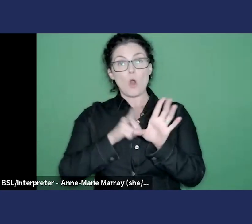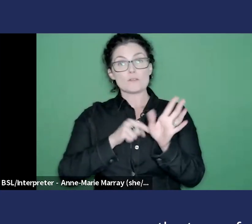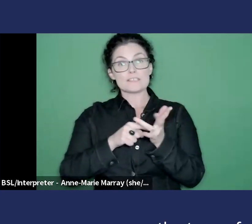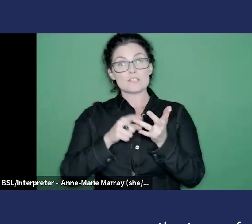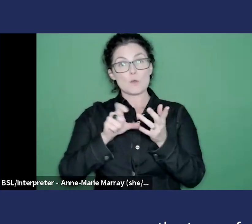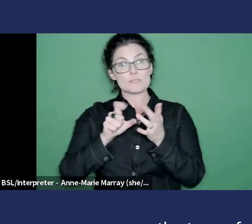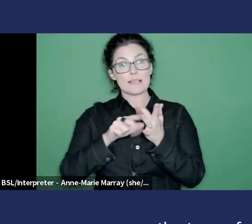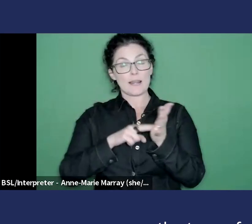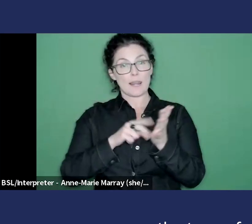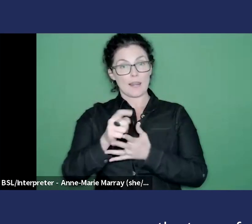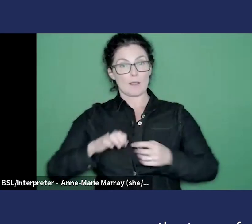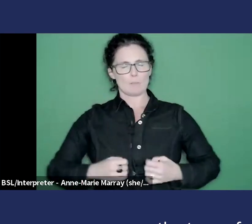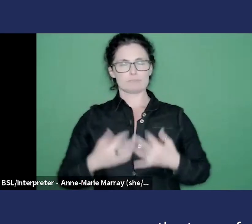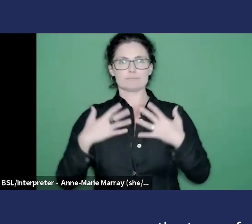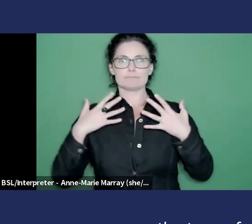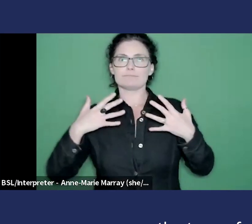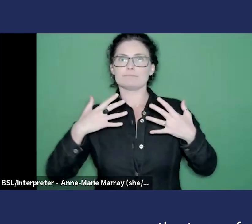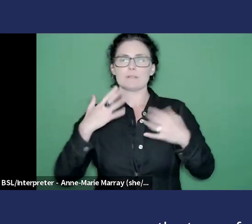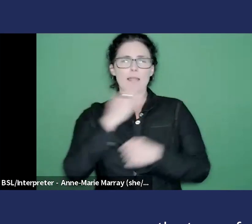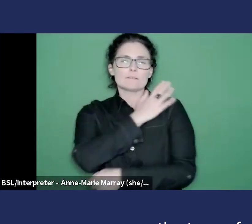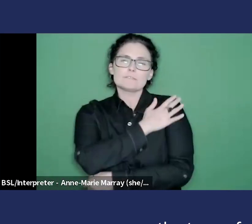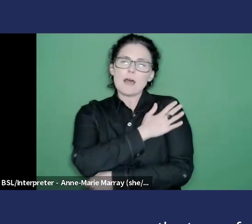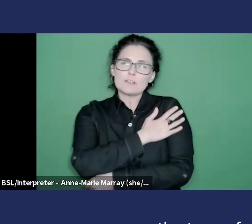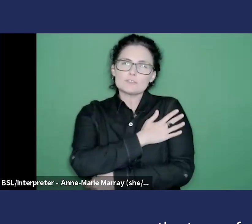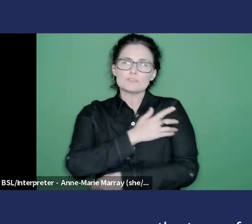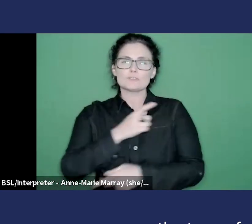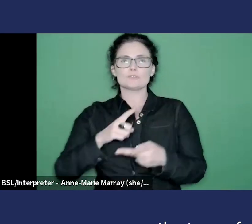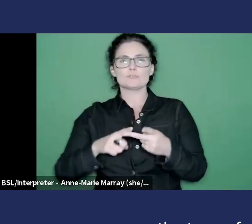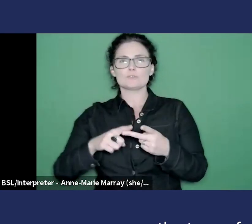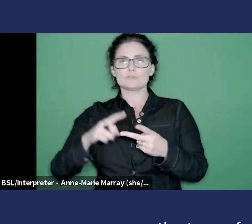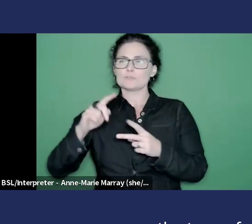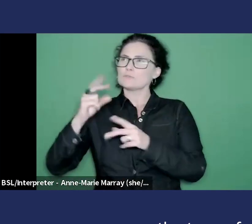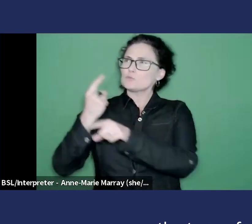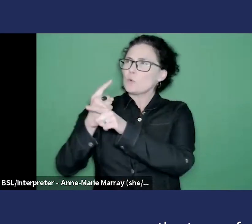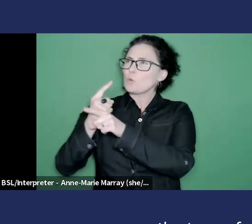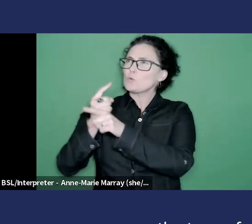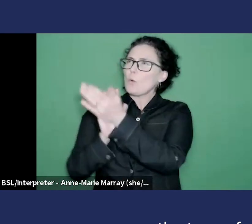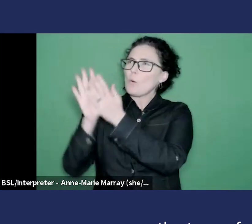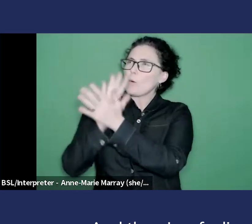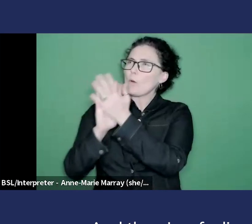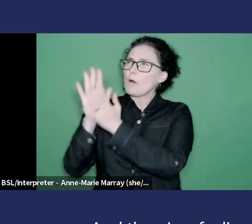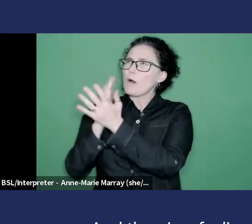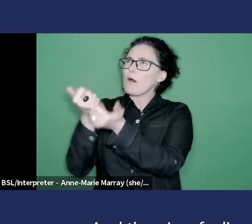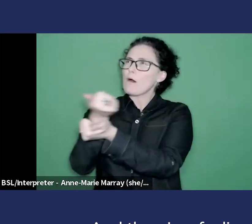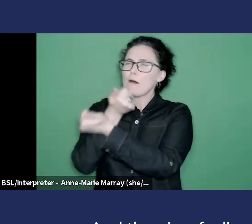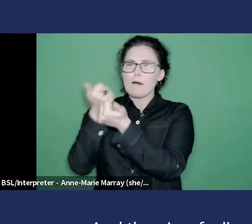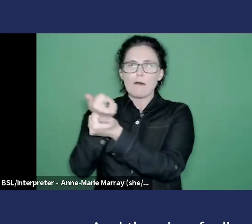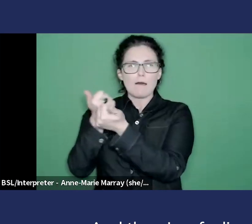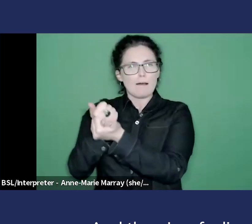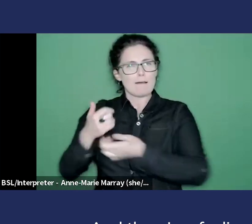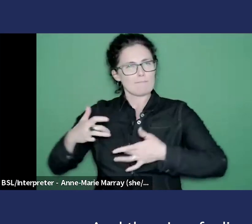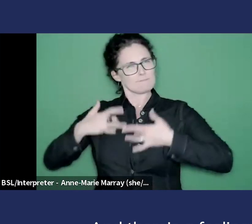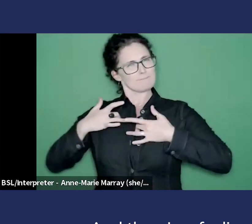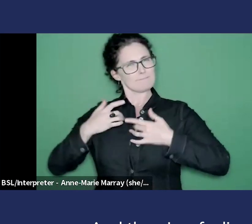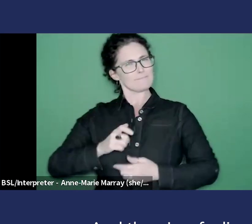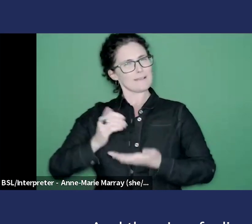touch or even the tone of voice are where we just feel safe and we feel cared about, and there's a